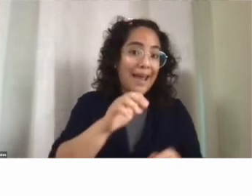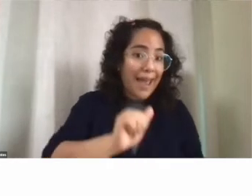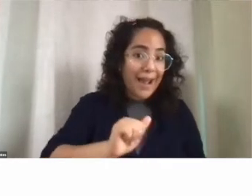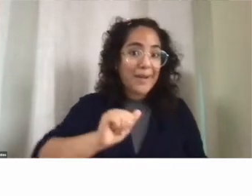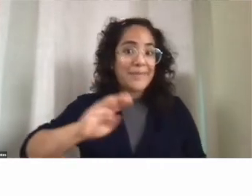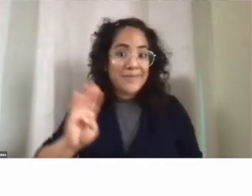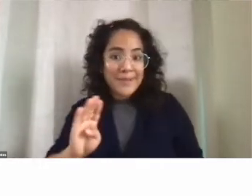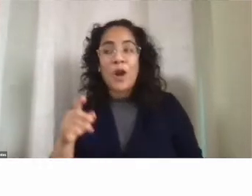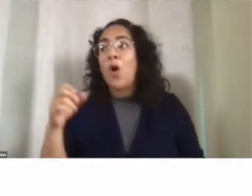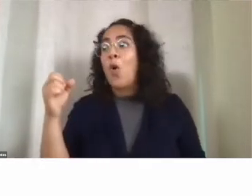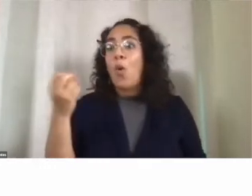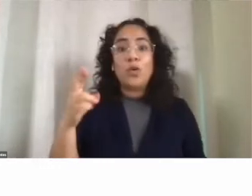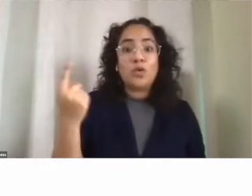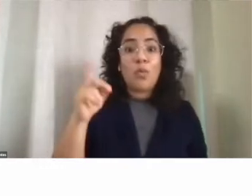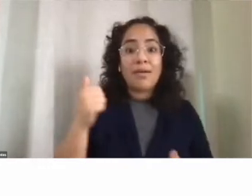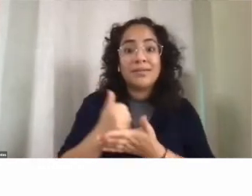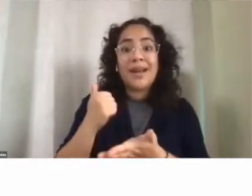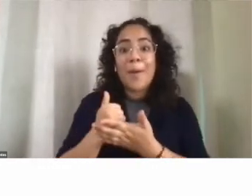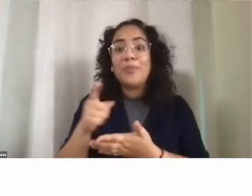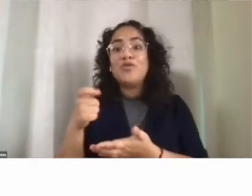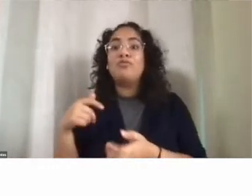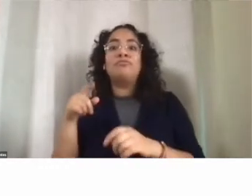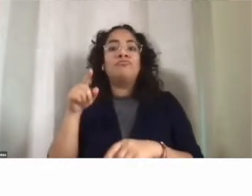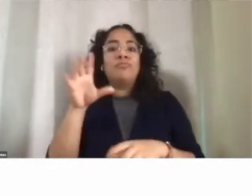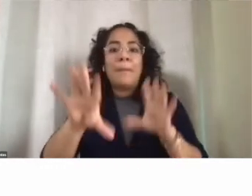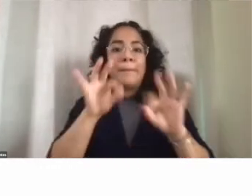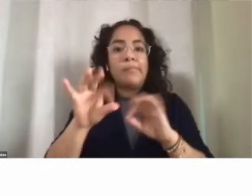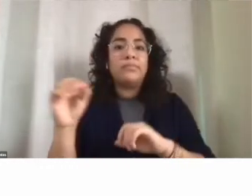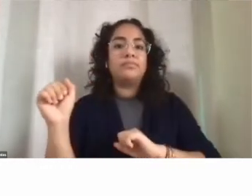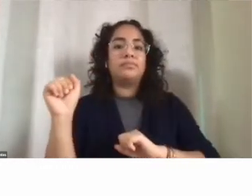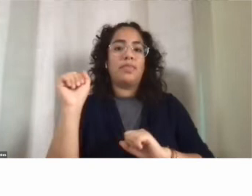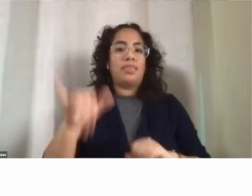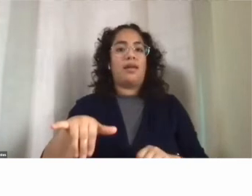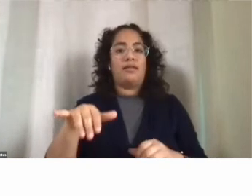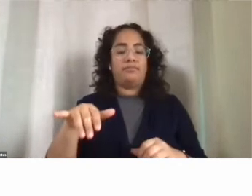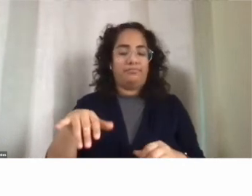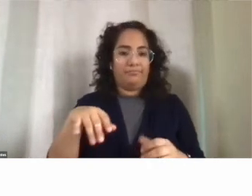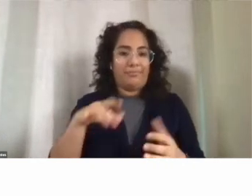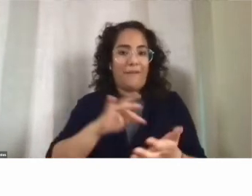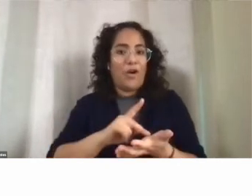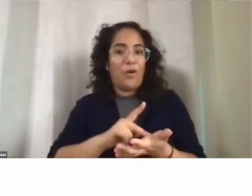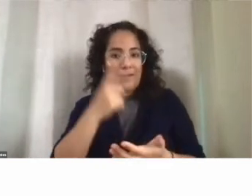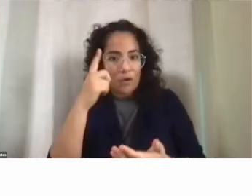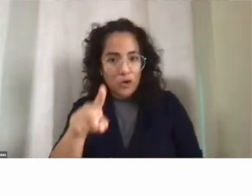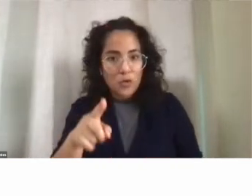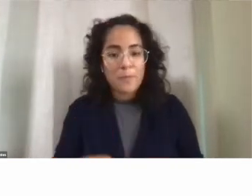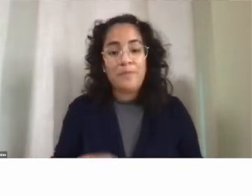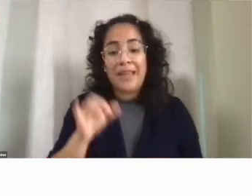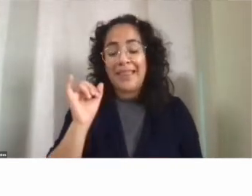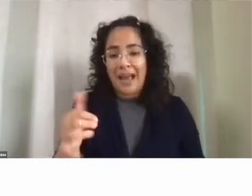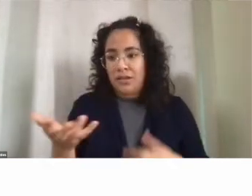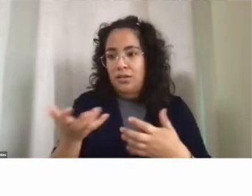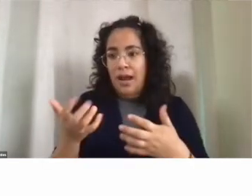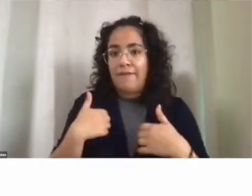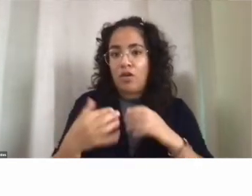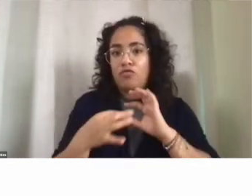and getting those things for you. That takes us to building relationships with people and identify those people who can give